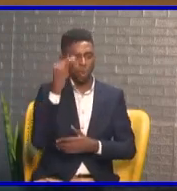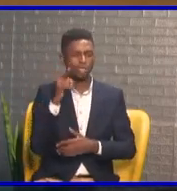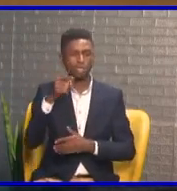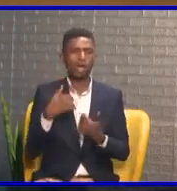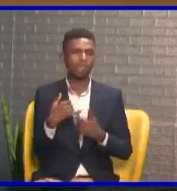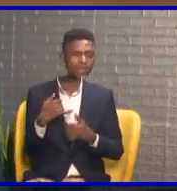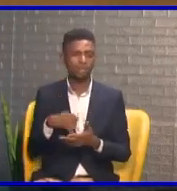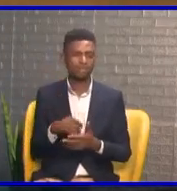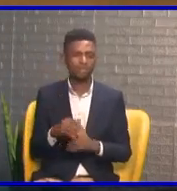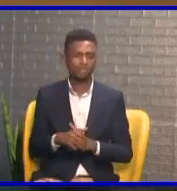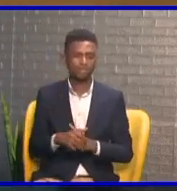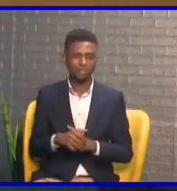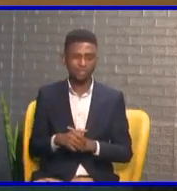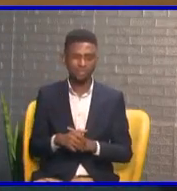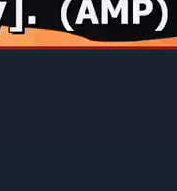Are you here with me?